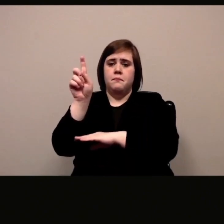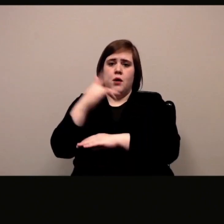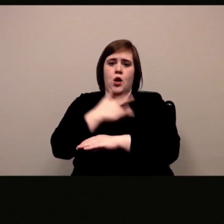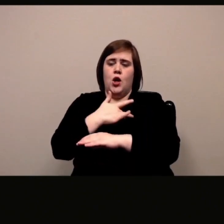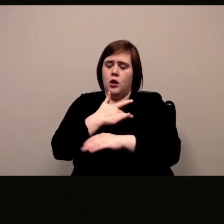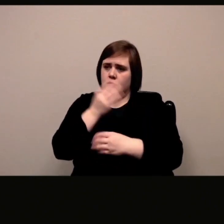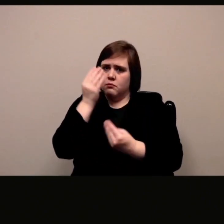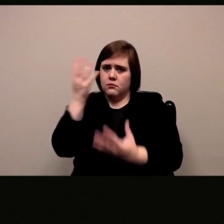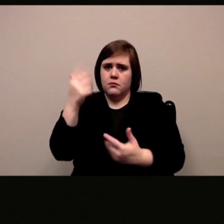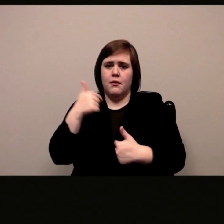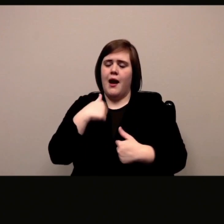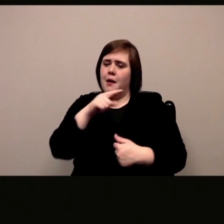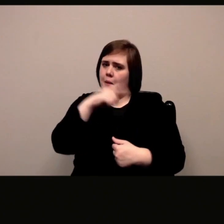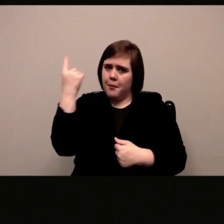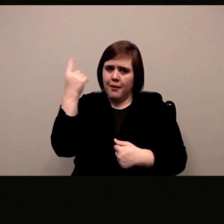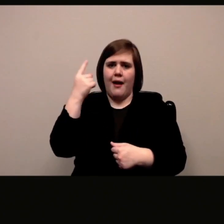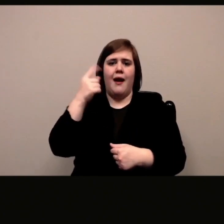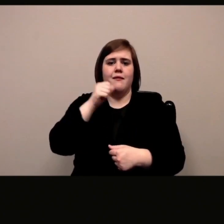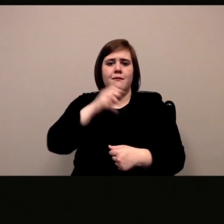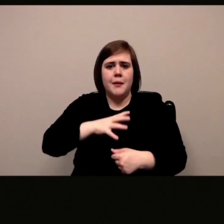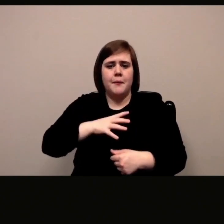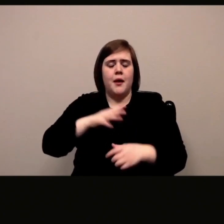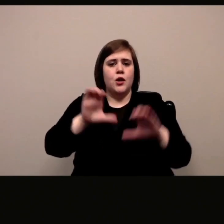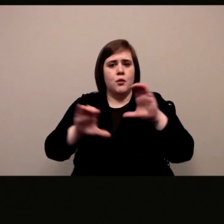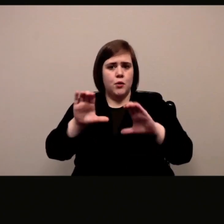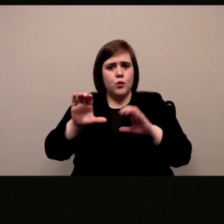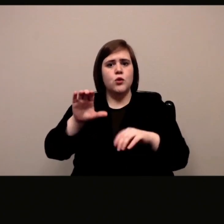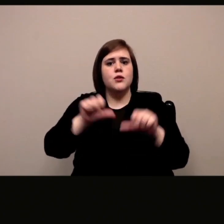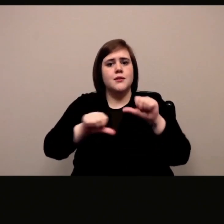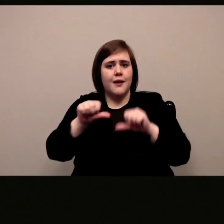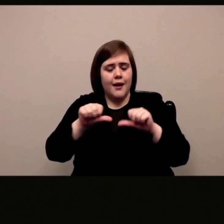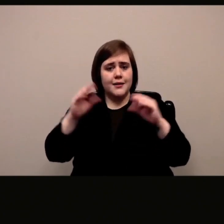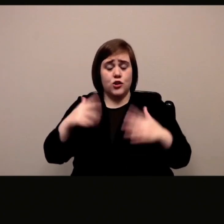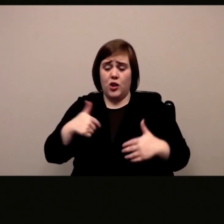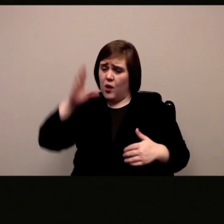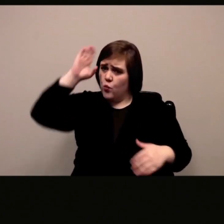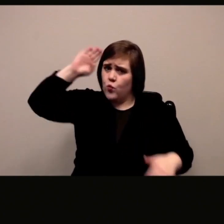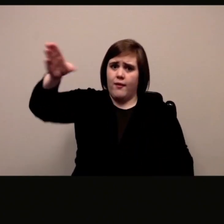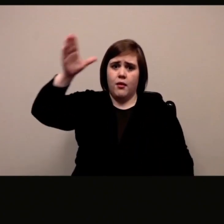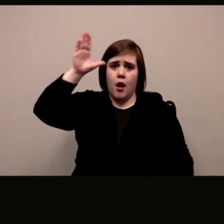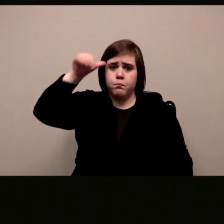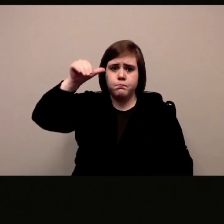that you're going to be a Black female computer science teacher, you need to tell these people then to convince them, not me.